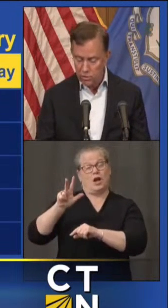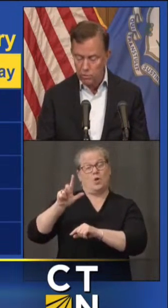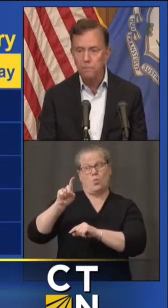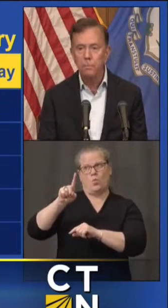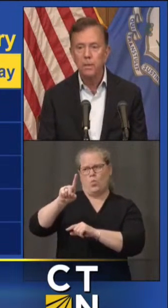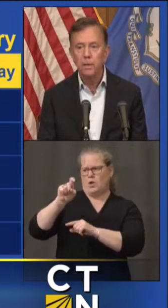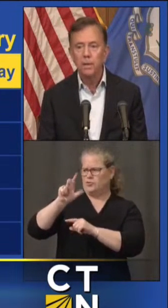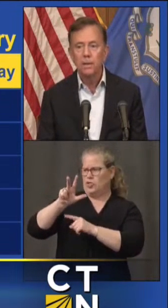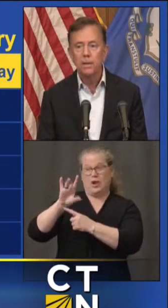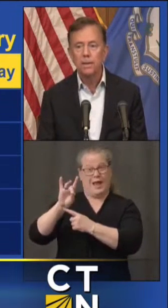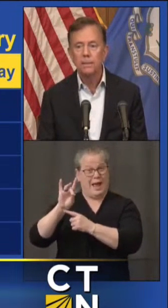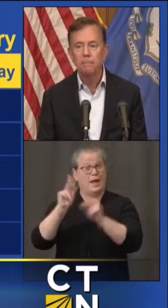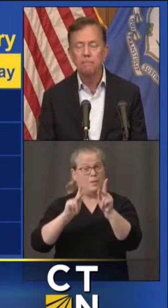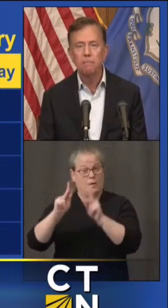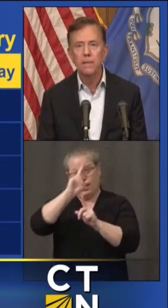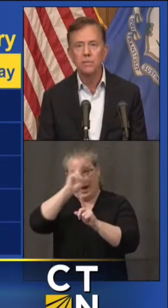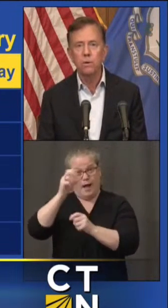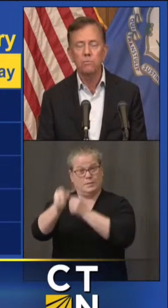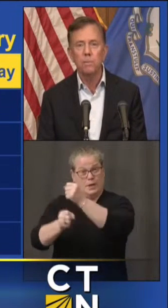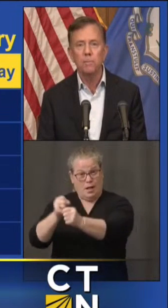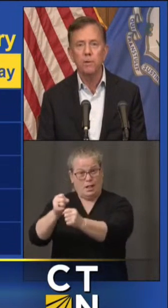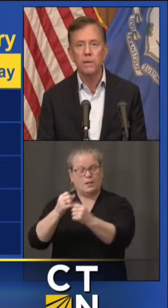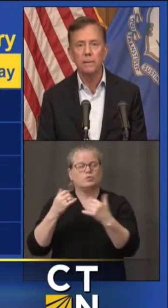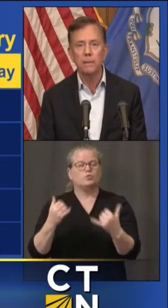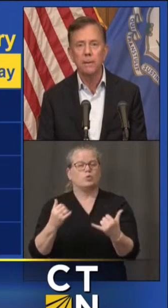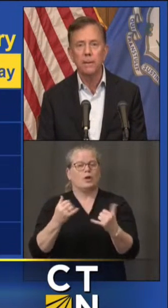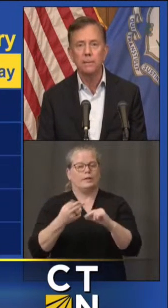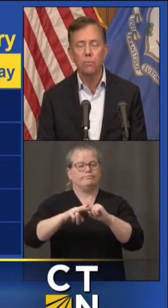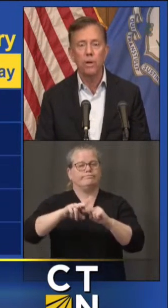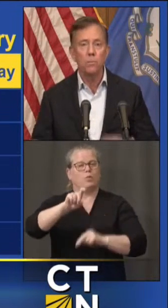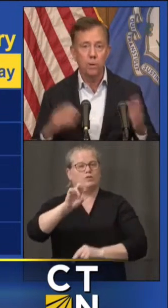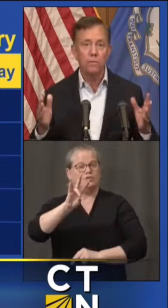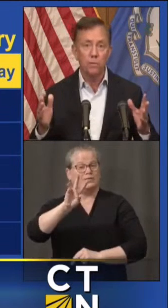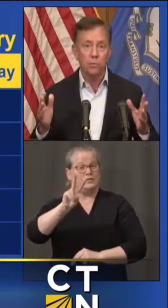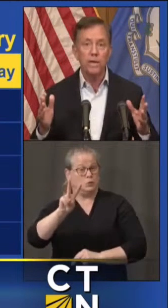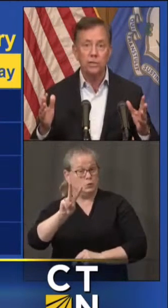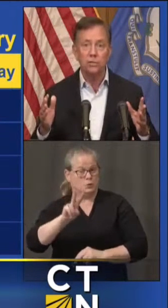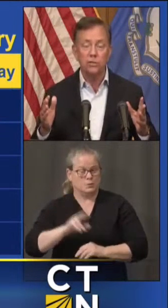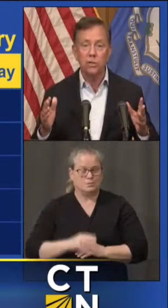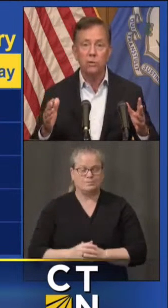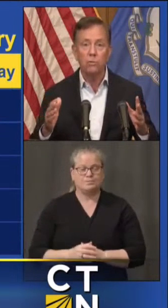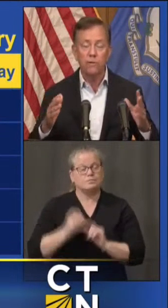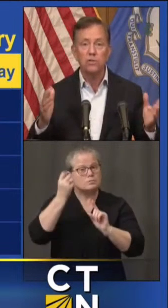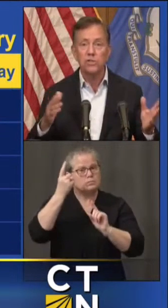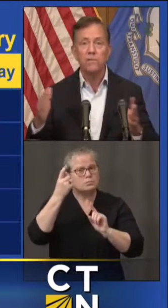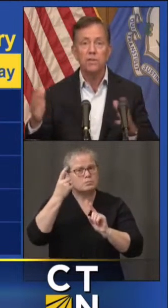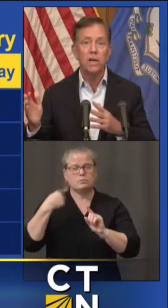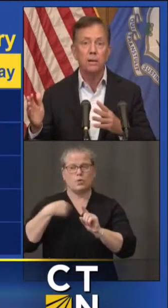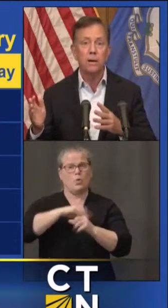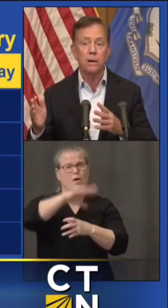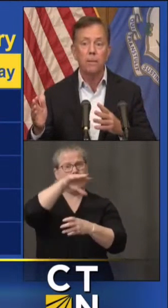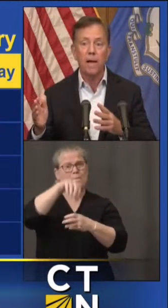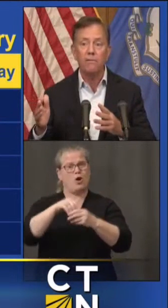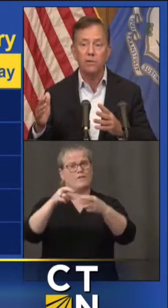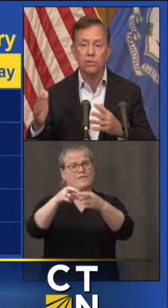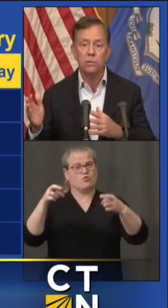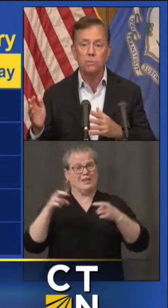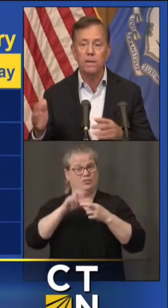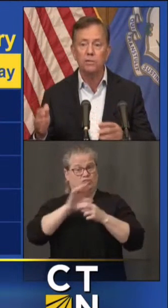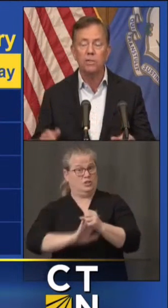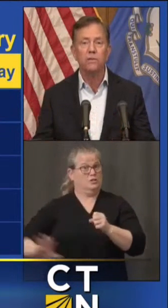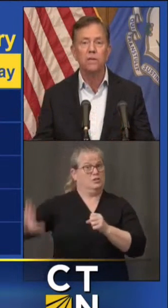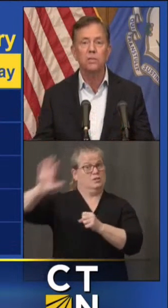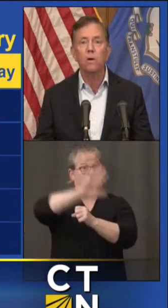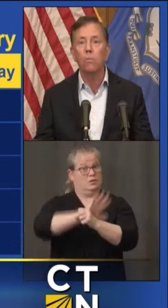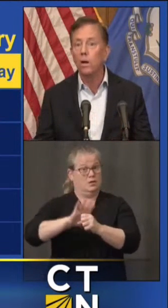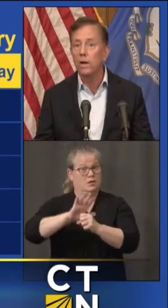172. It's worth remembering that we are part of a region. So if our 7-day average on